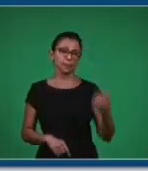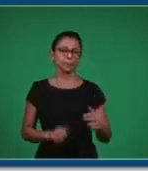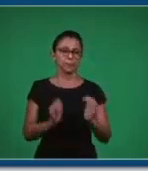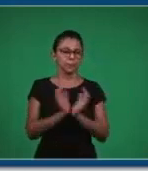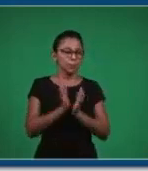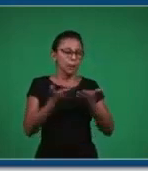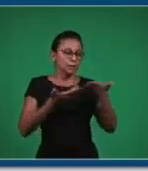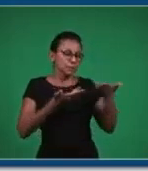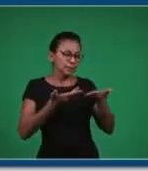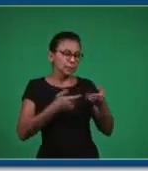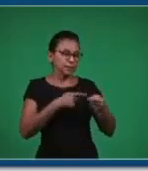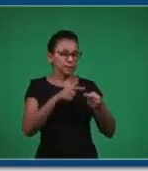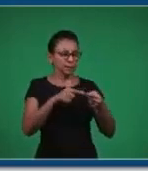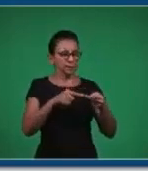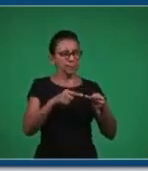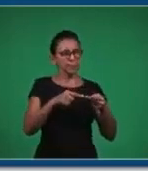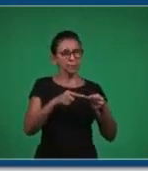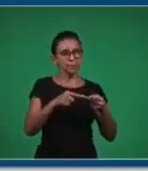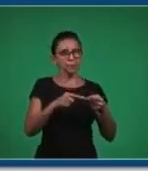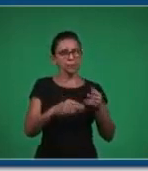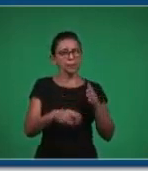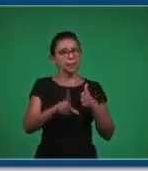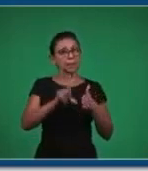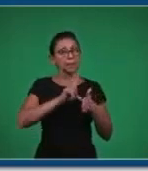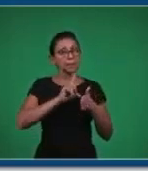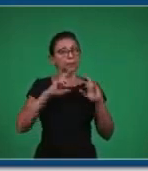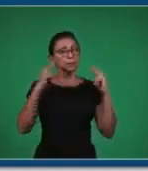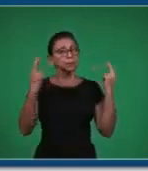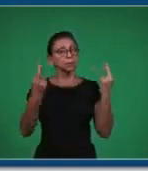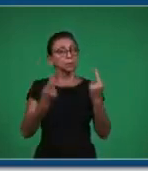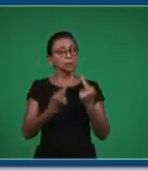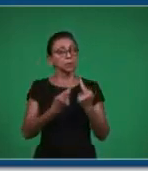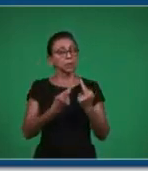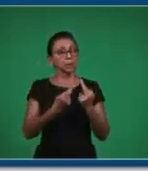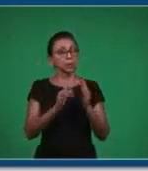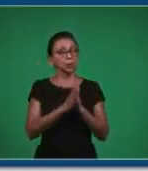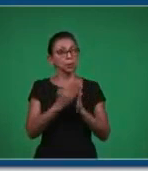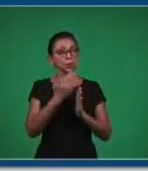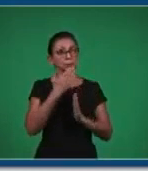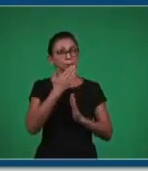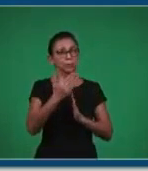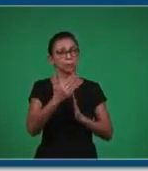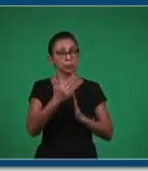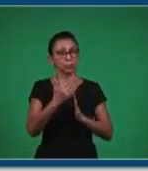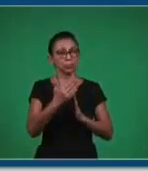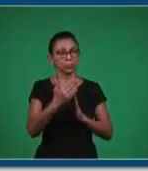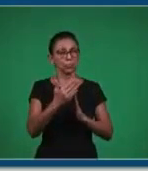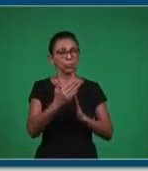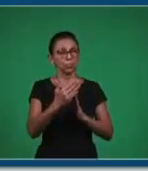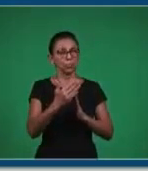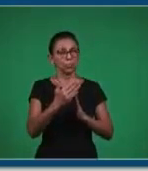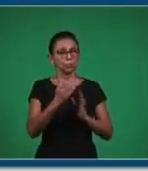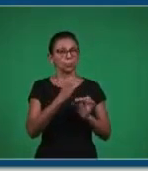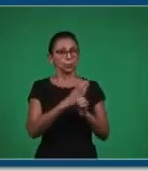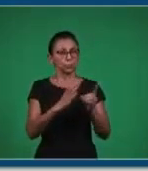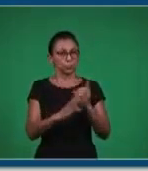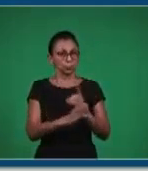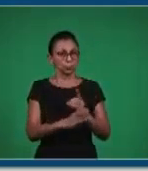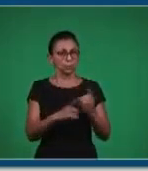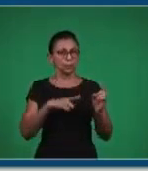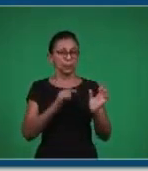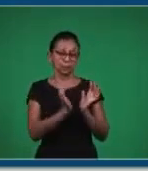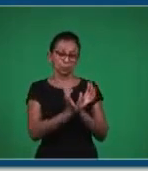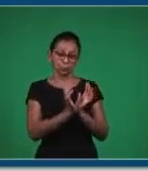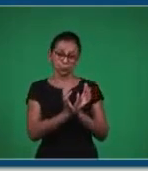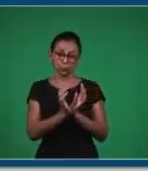that there is a group of assistants, and the meeting on the previous day to intercede for the service is going to be the other day, which